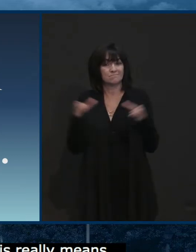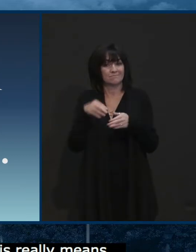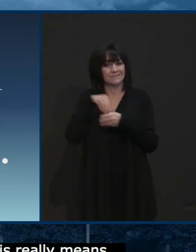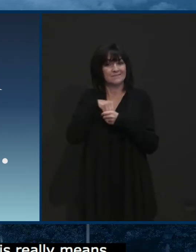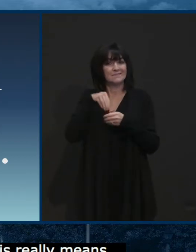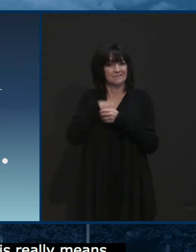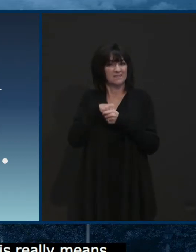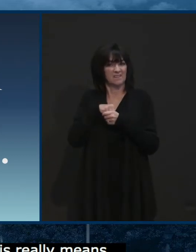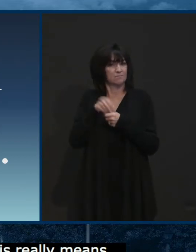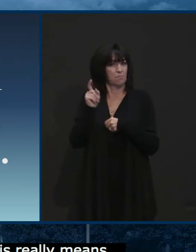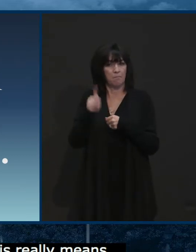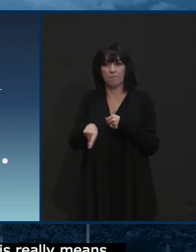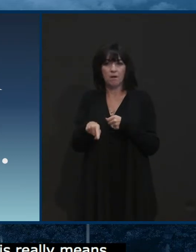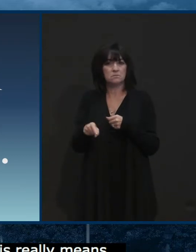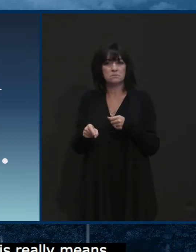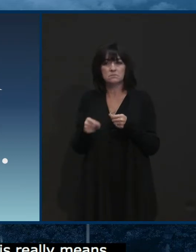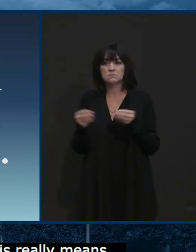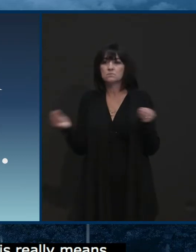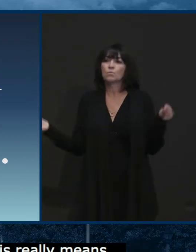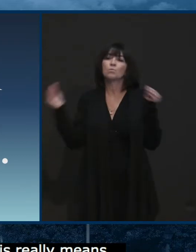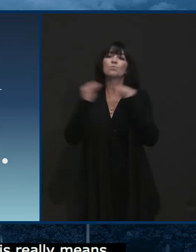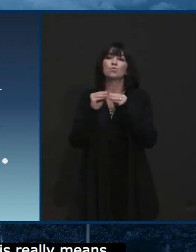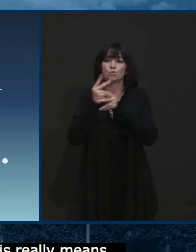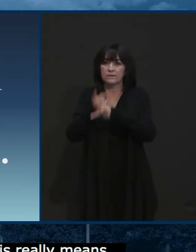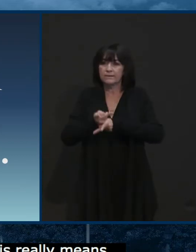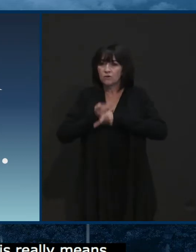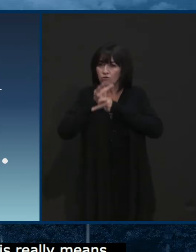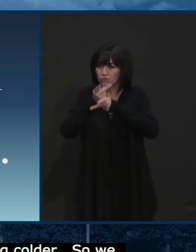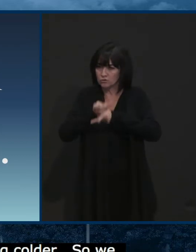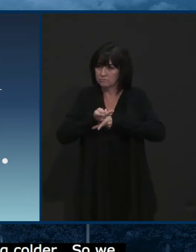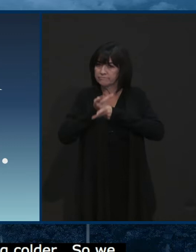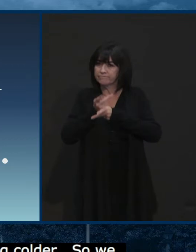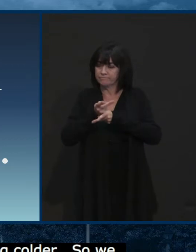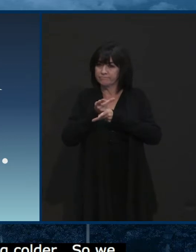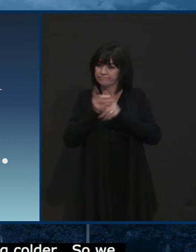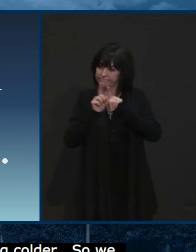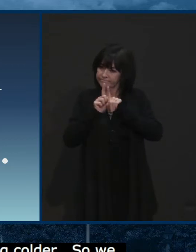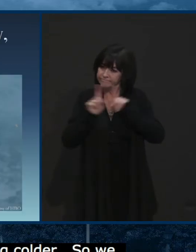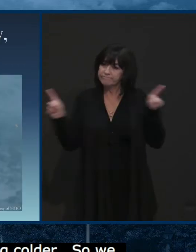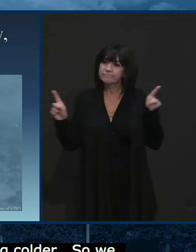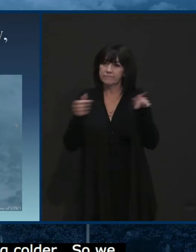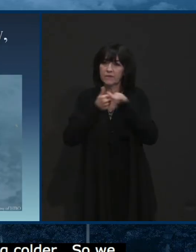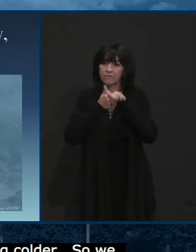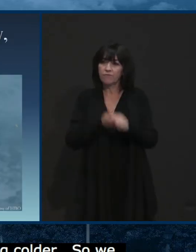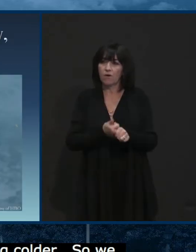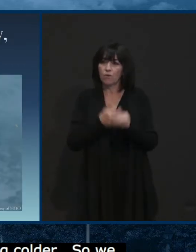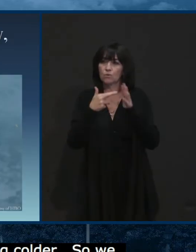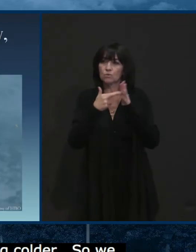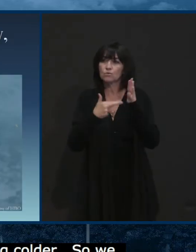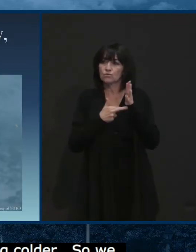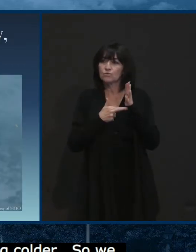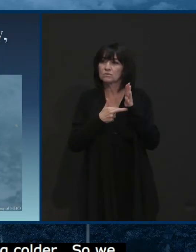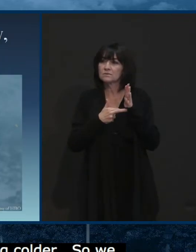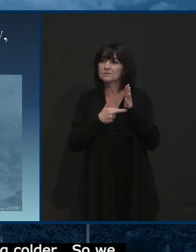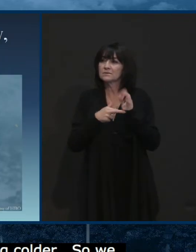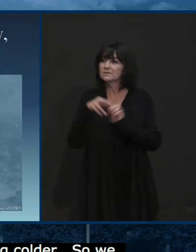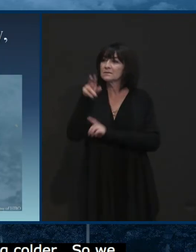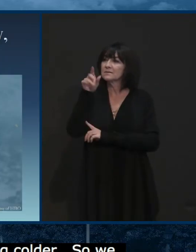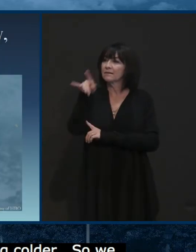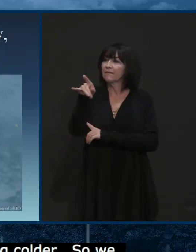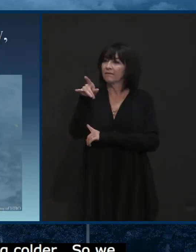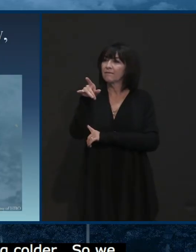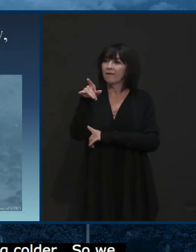careful about wearing masks and keeping social distancing. The next slide, again, is something that we wanted